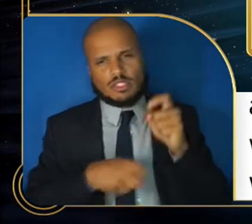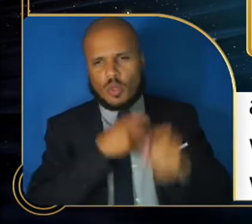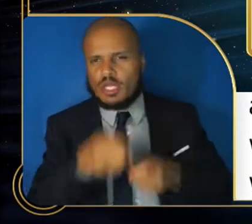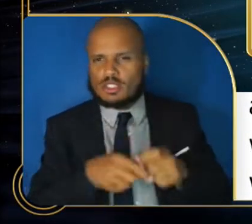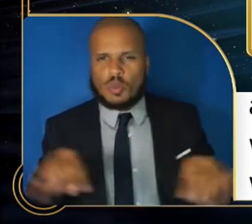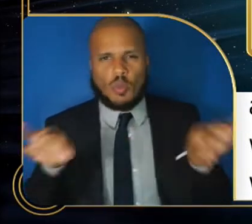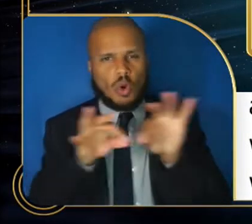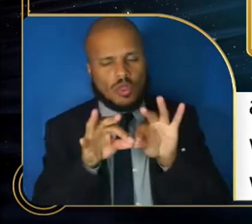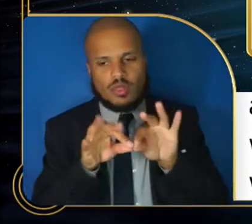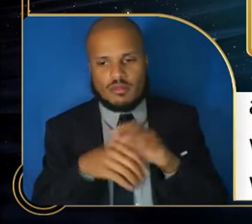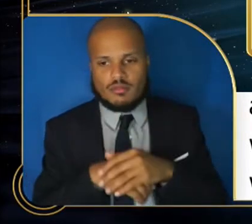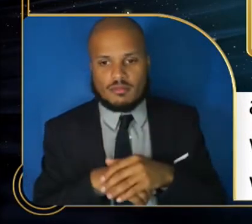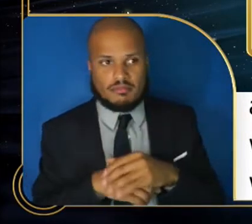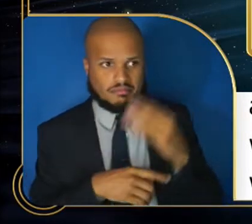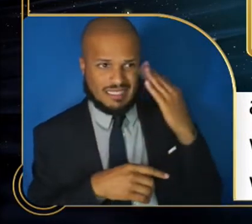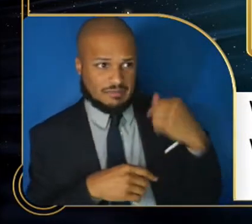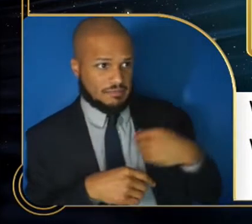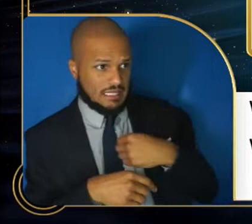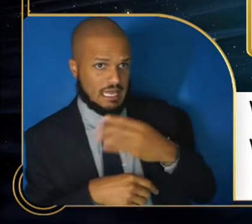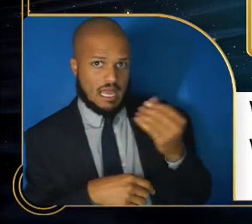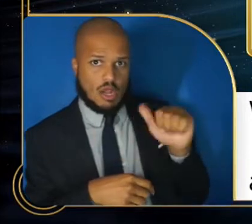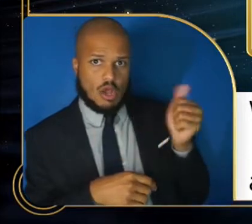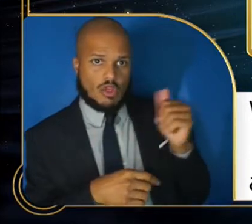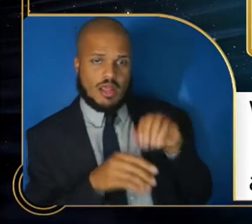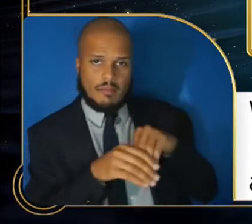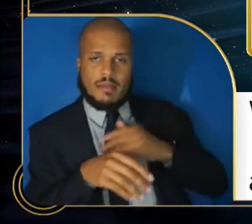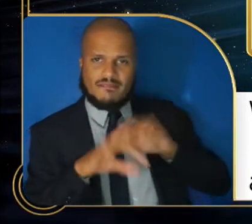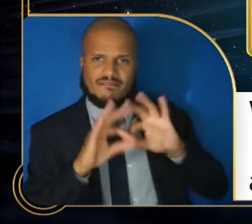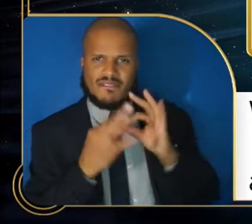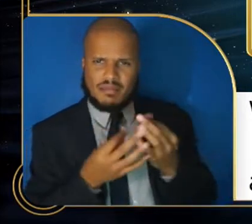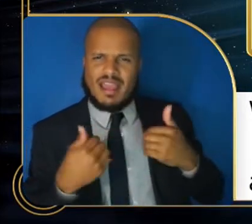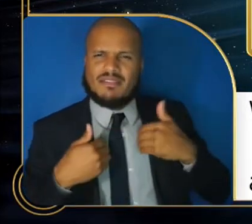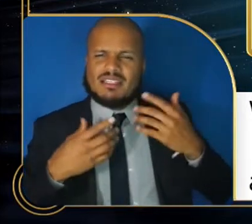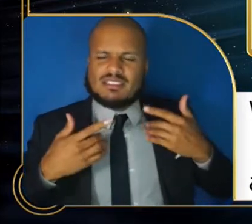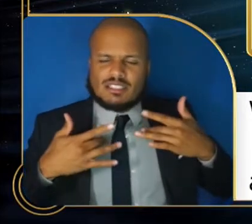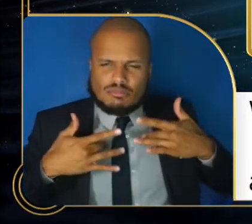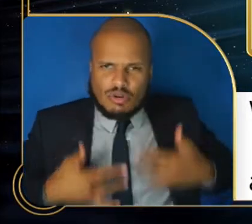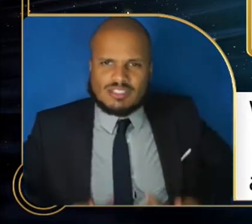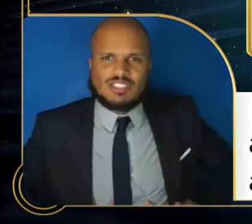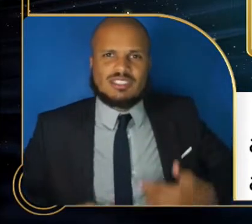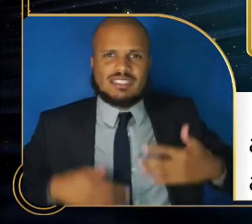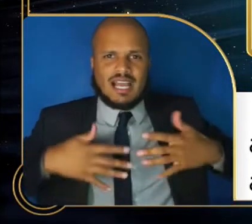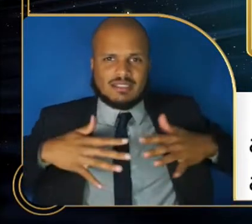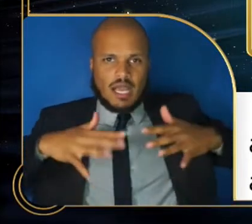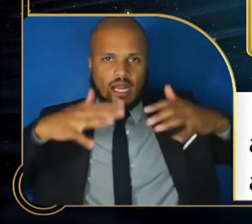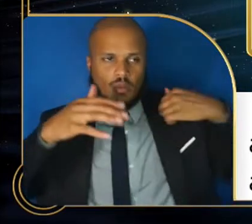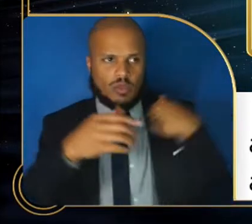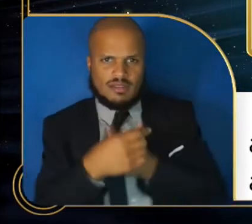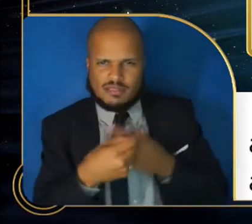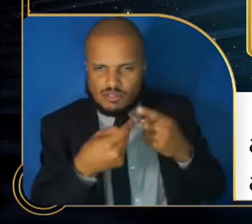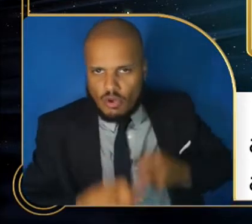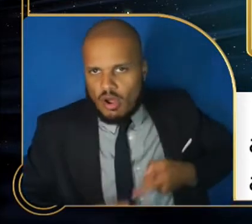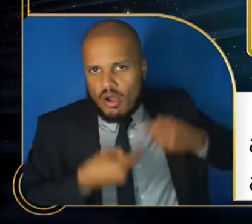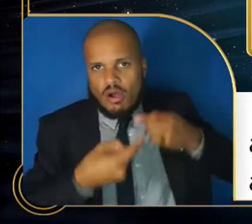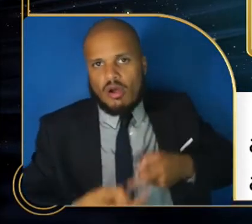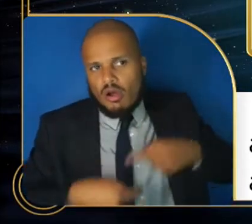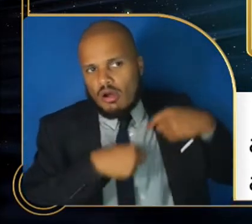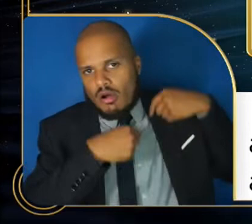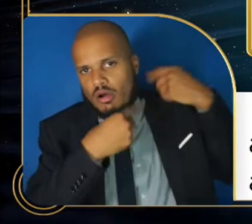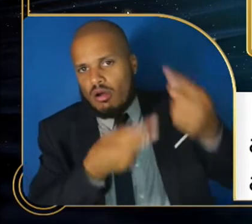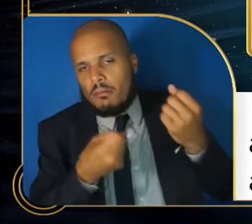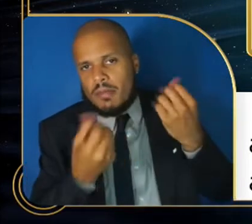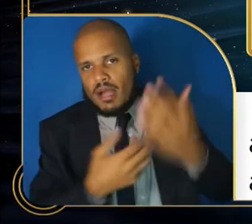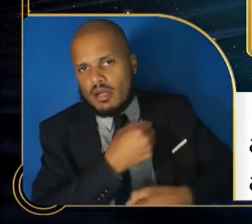me and many others in my family have depression and anxiety and have struggled with that. And because it allows